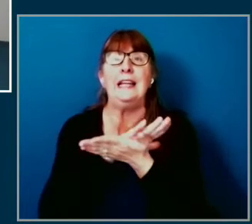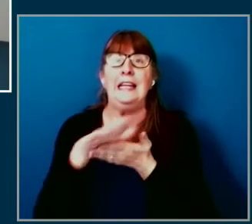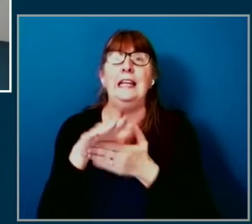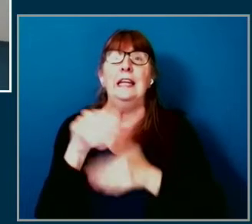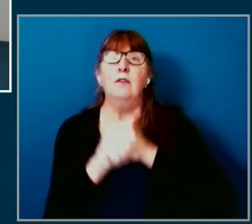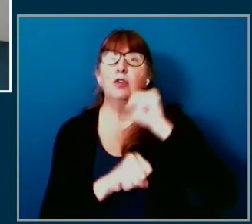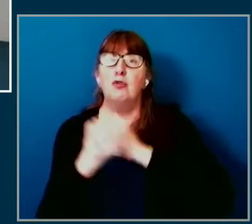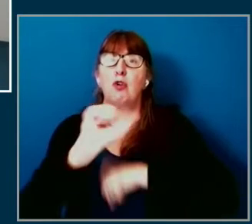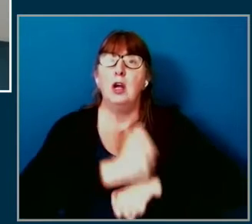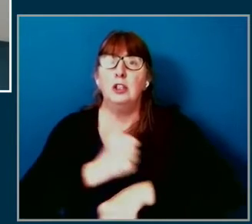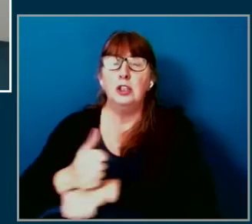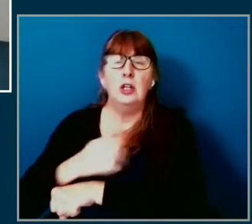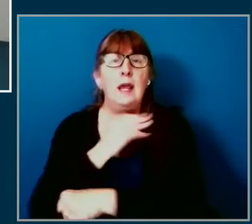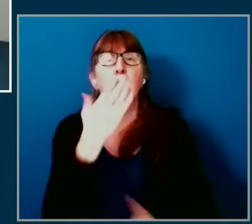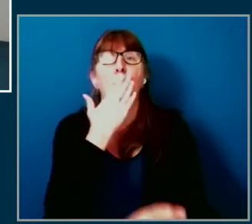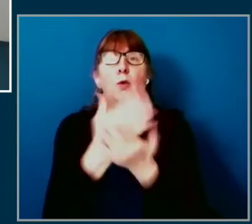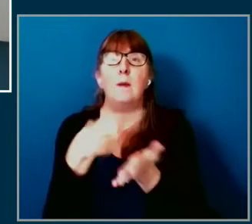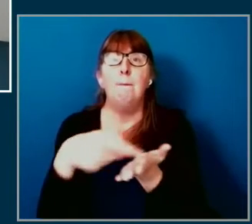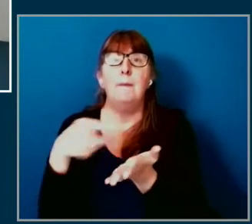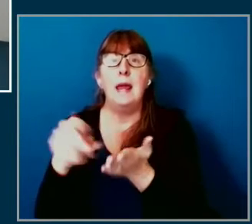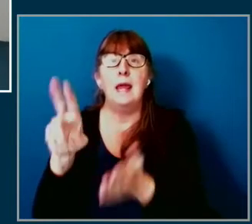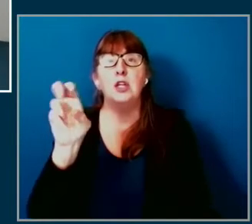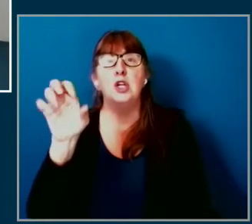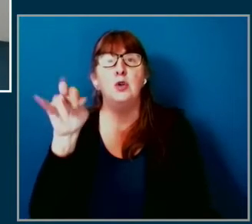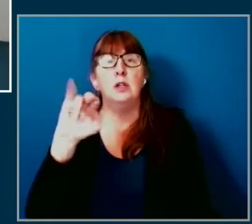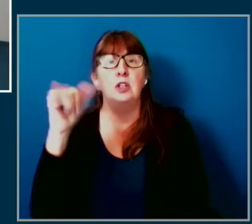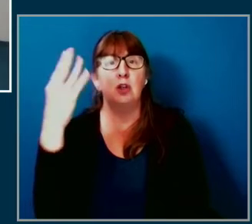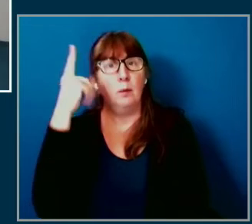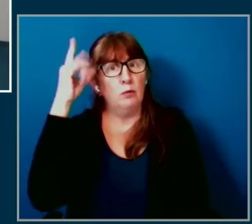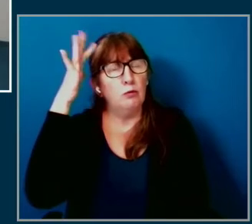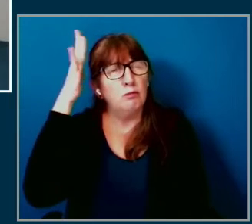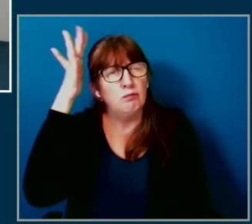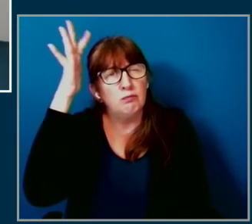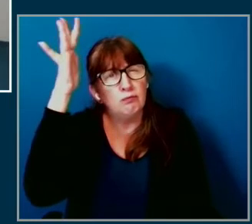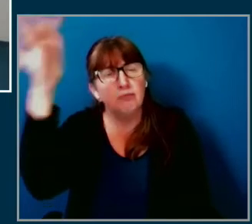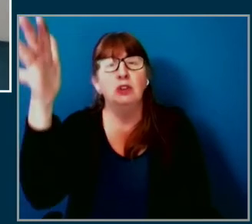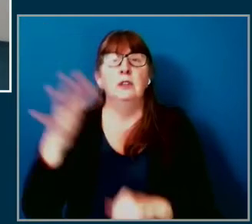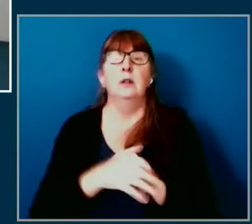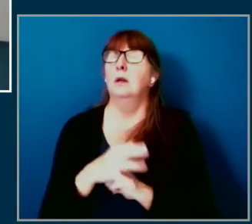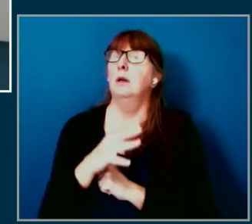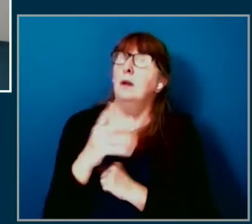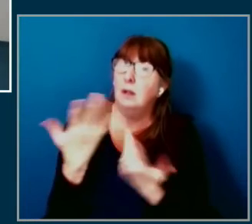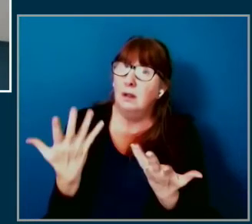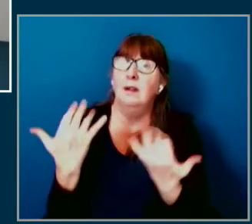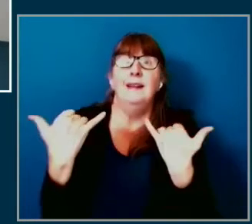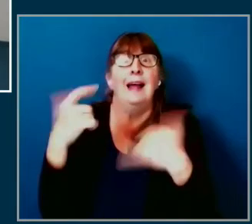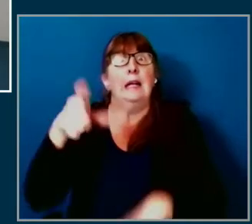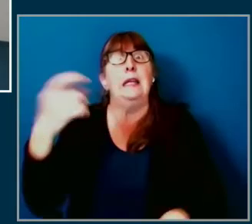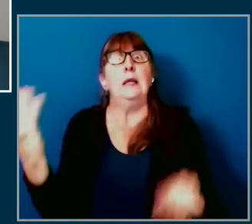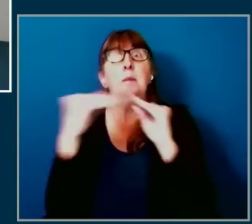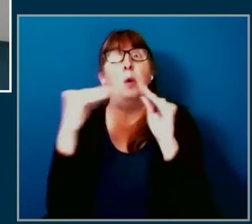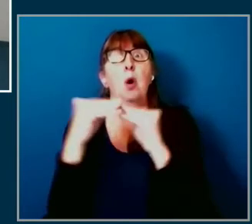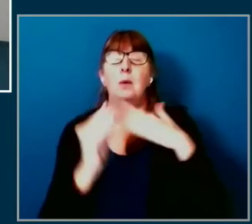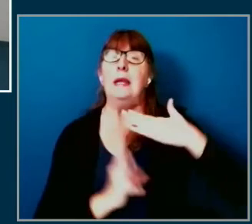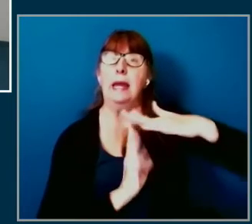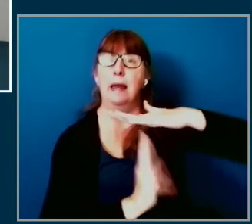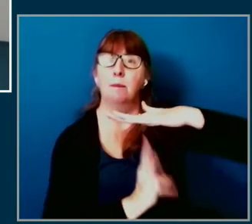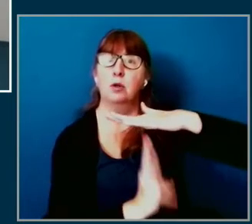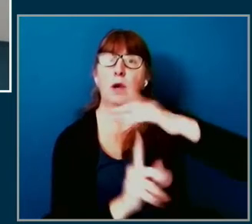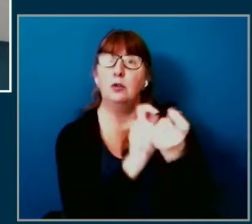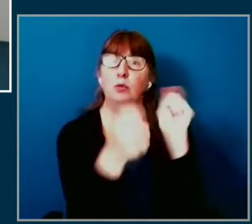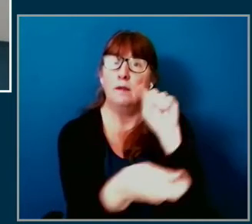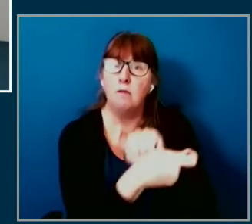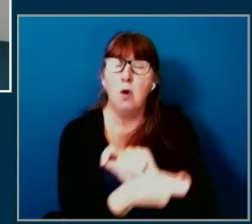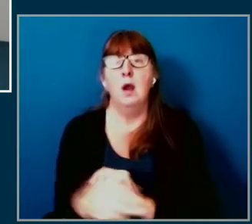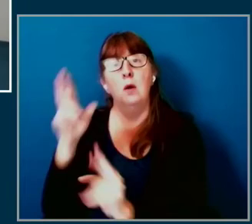good paying union jobs for years to come. But we need to do more. We need immigration reform, respect and dignity